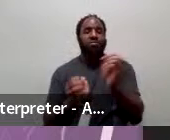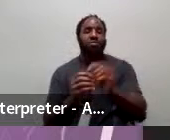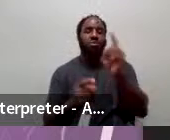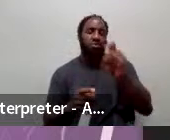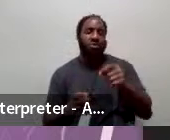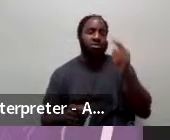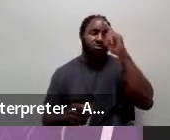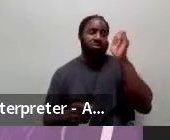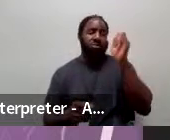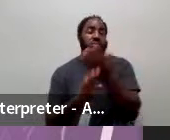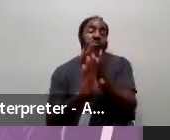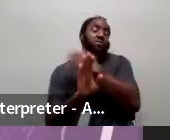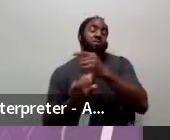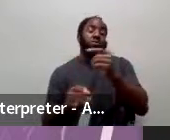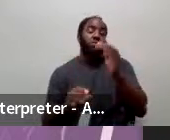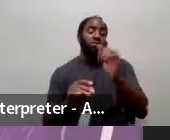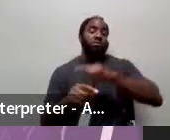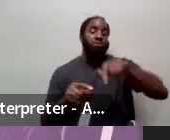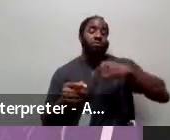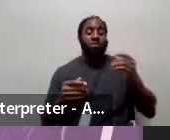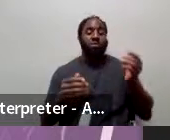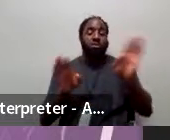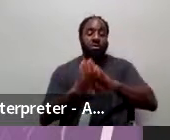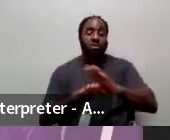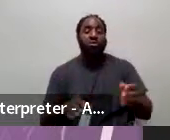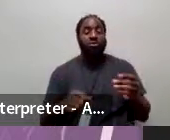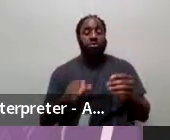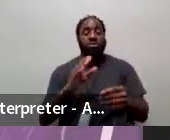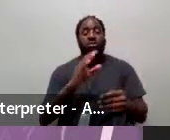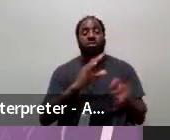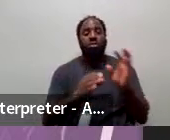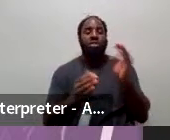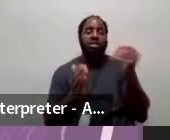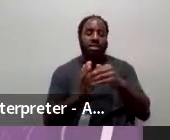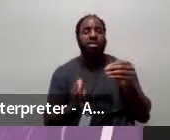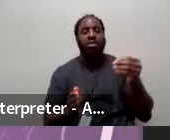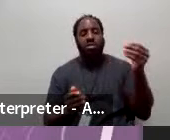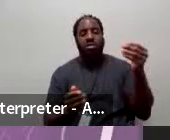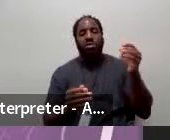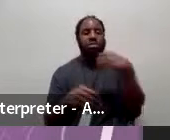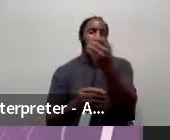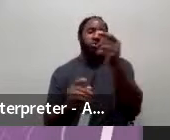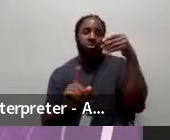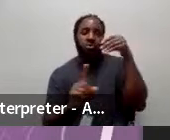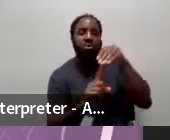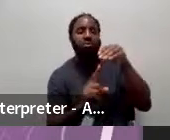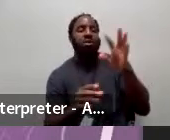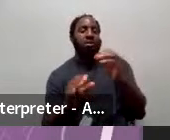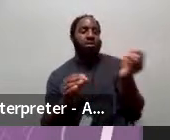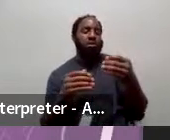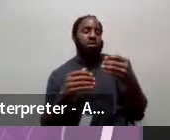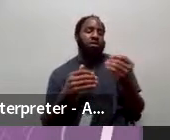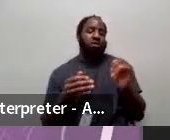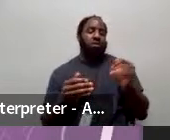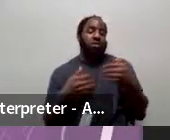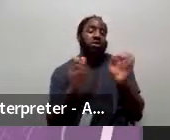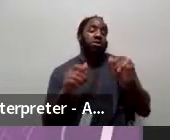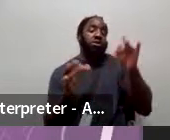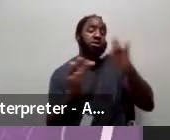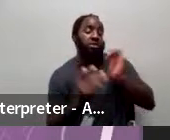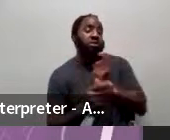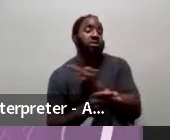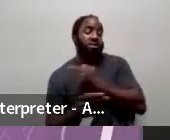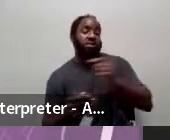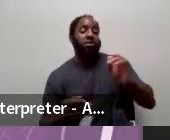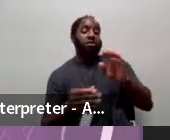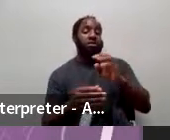just provide, again, a final reminder of how you can reach out to us and have some of these conversations that people clearly